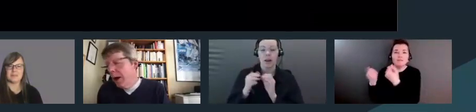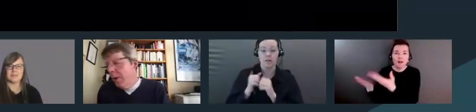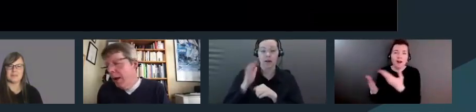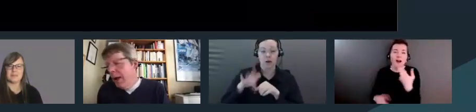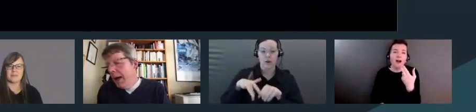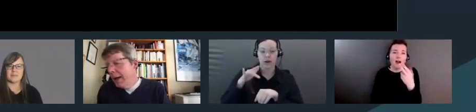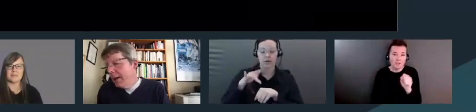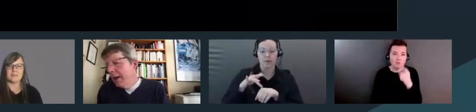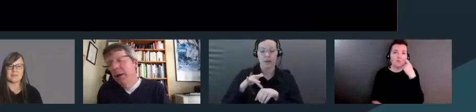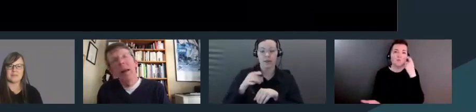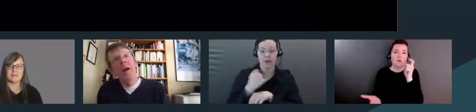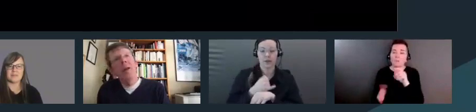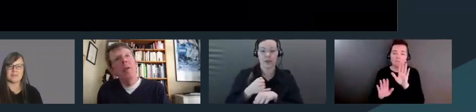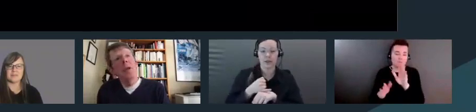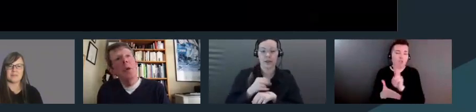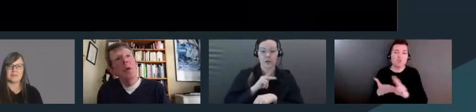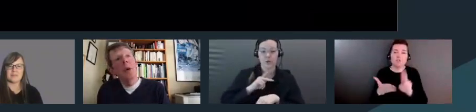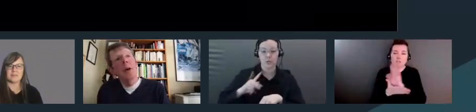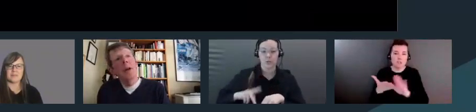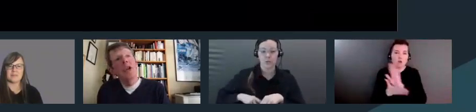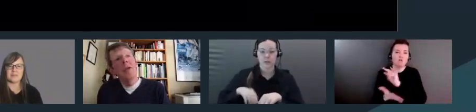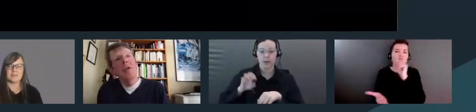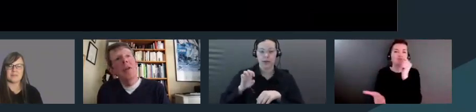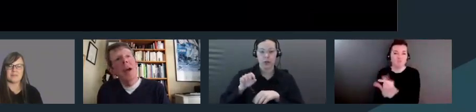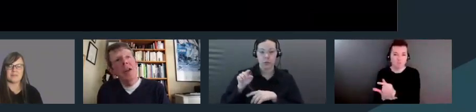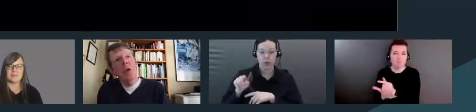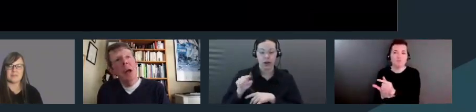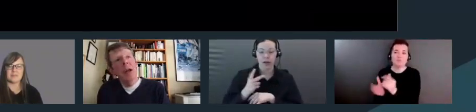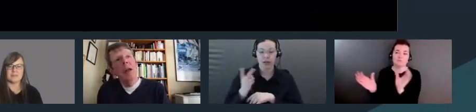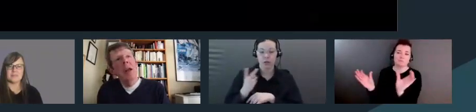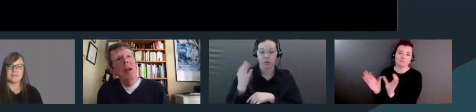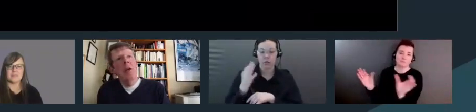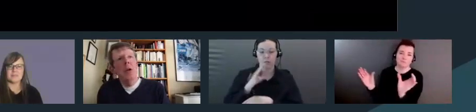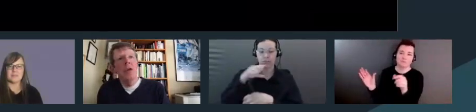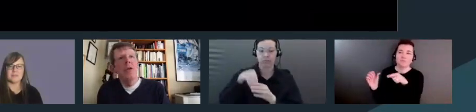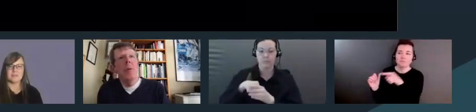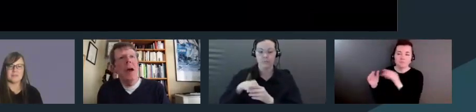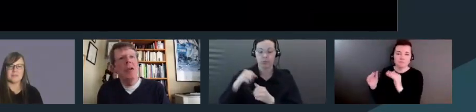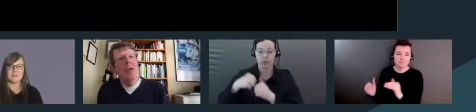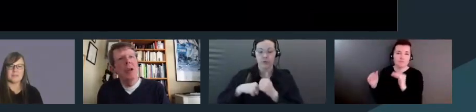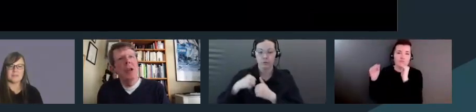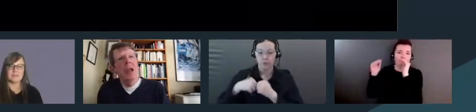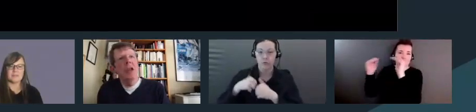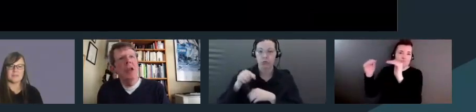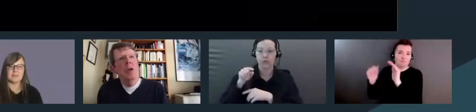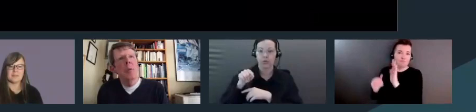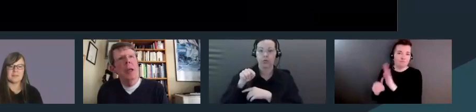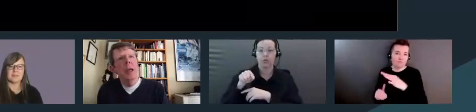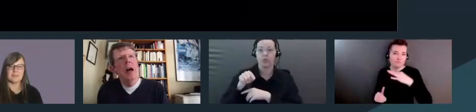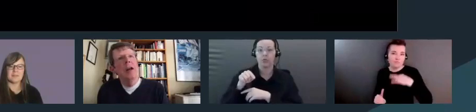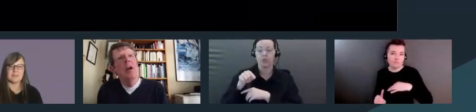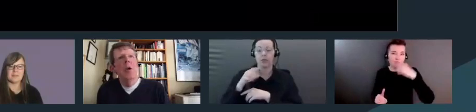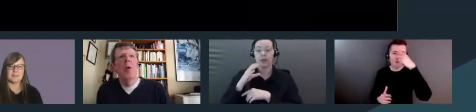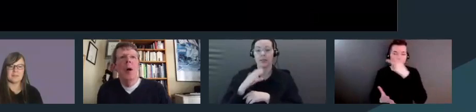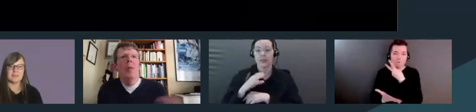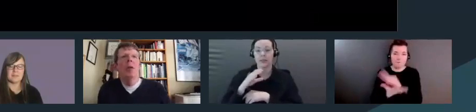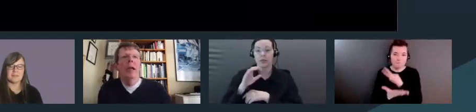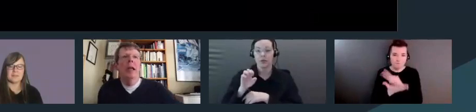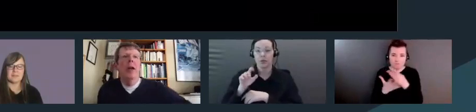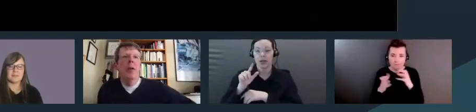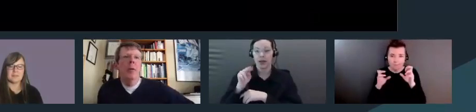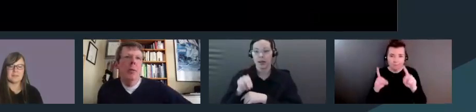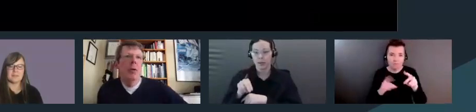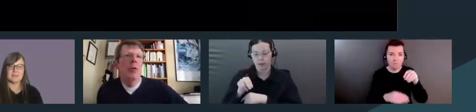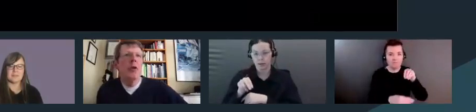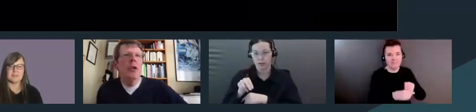of the program and allow them to achieve advanced credit in courses for a Master of Education at UPEI or